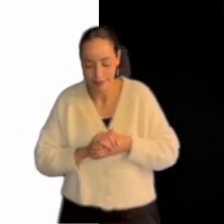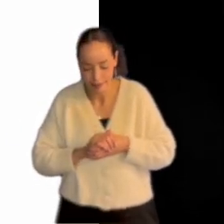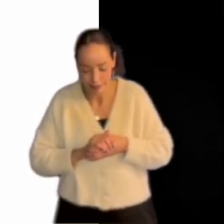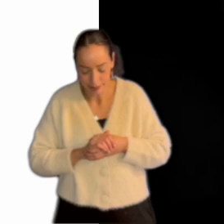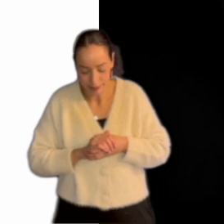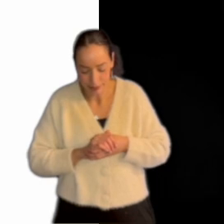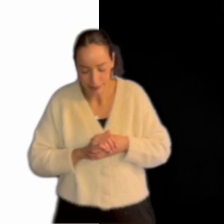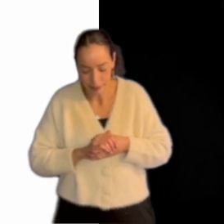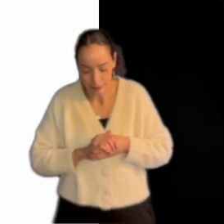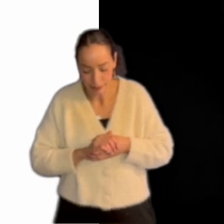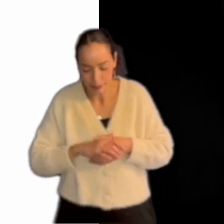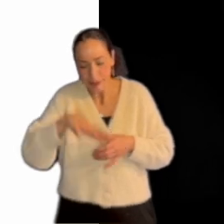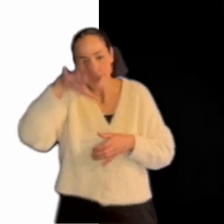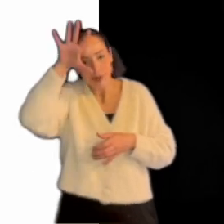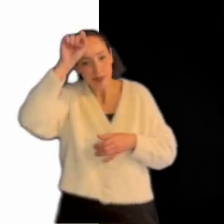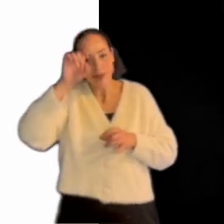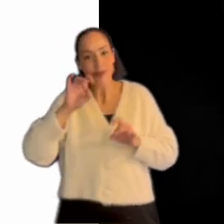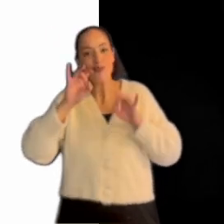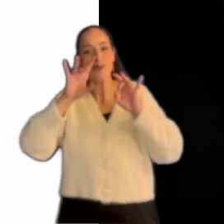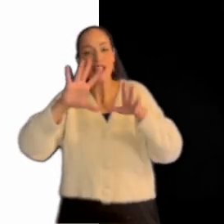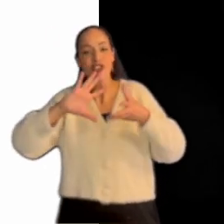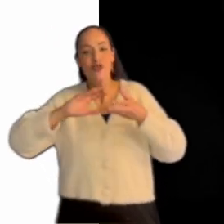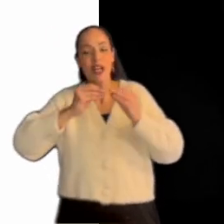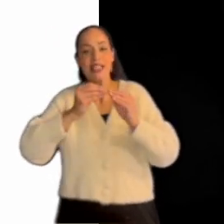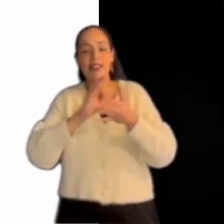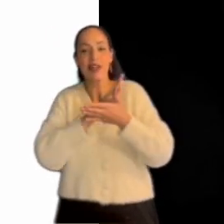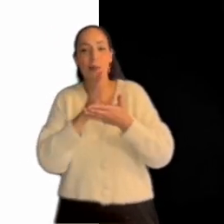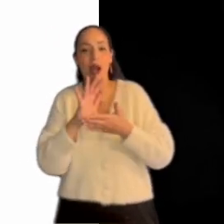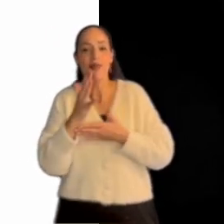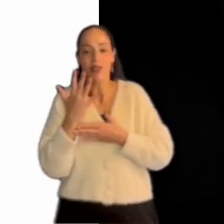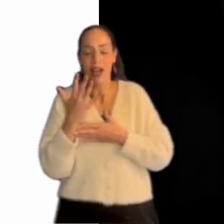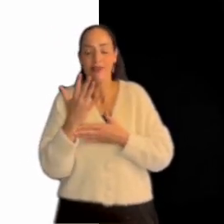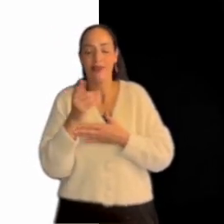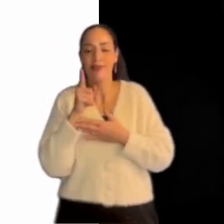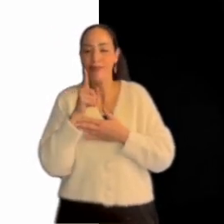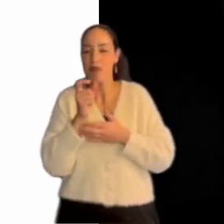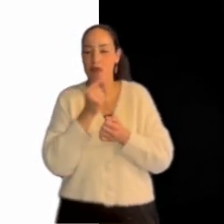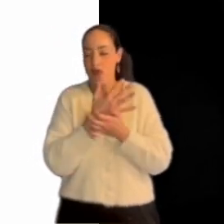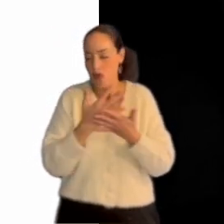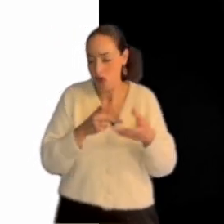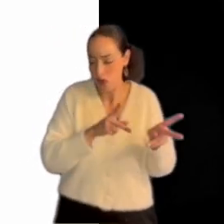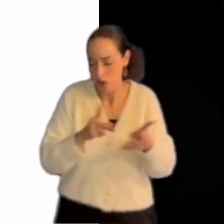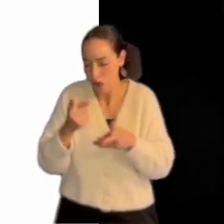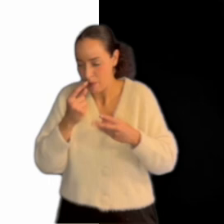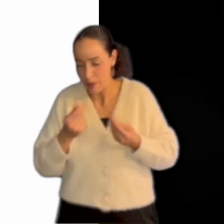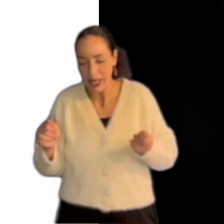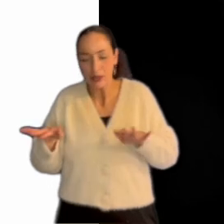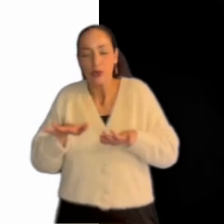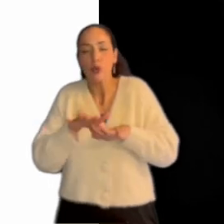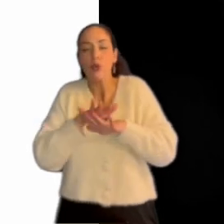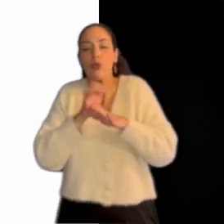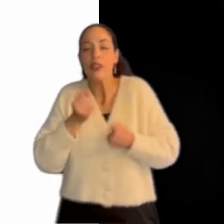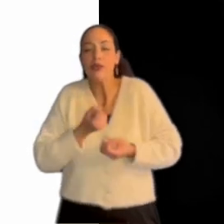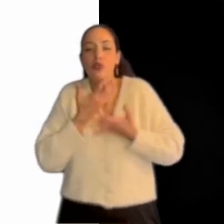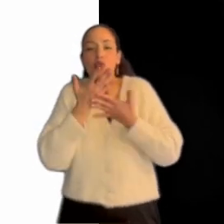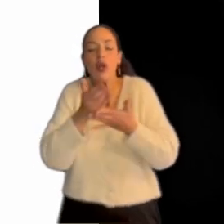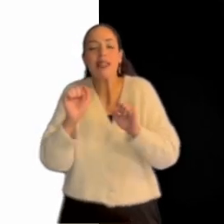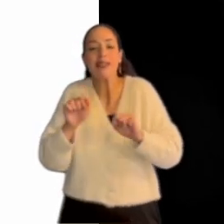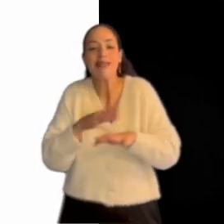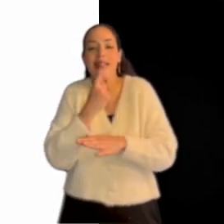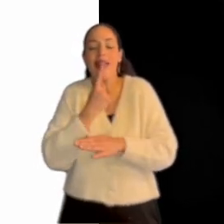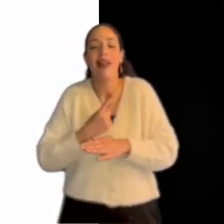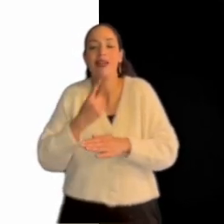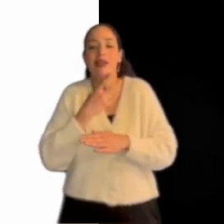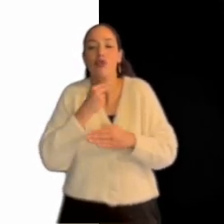many ways in which we can soothe, express and heal ourselves using art, language, craft and play. We must find the time and space